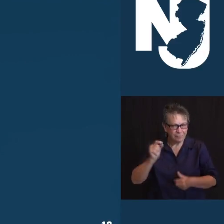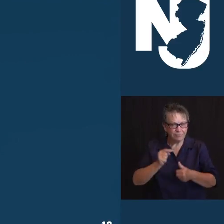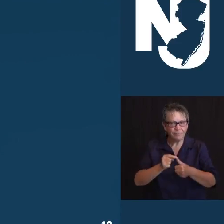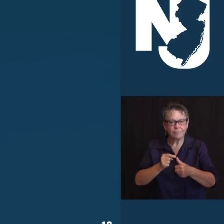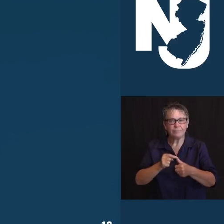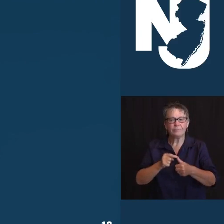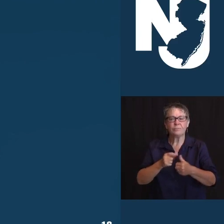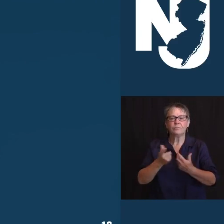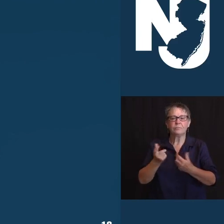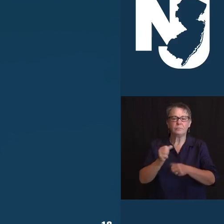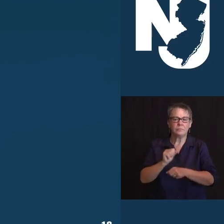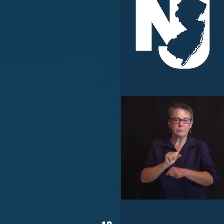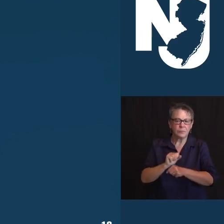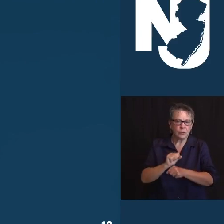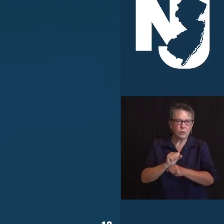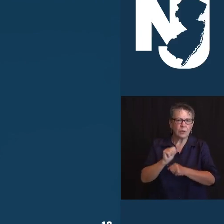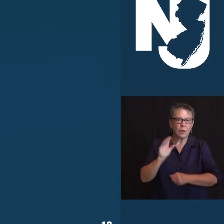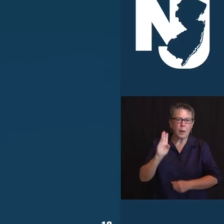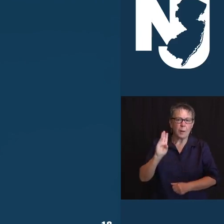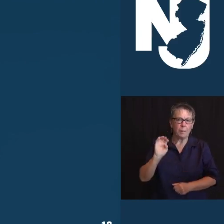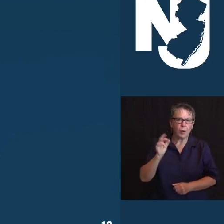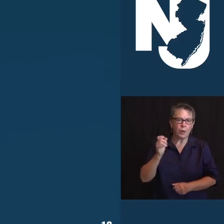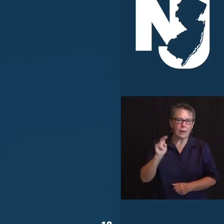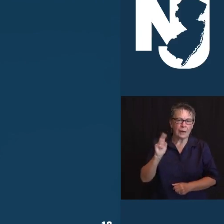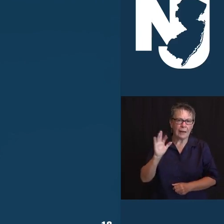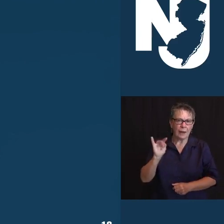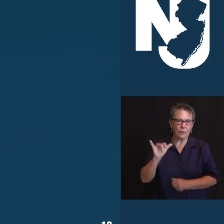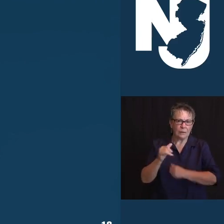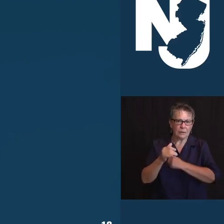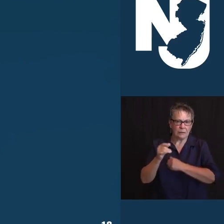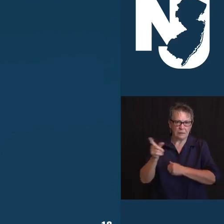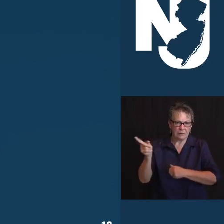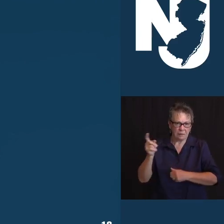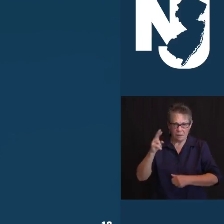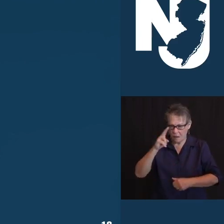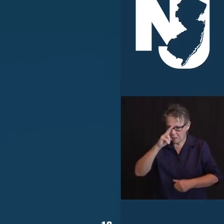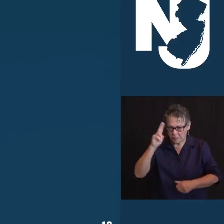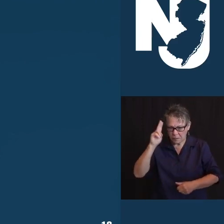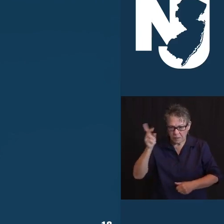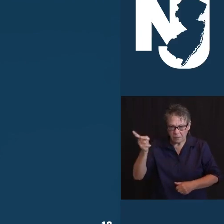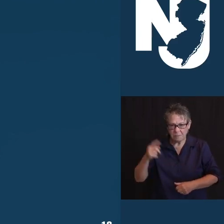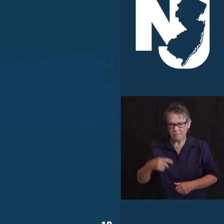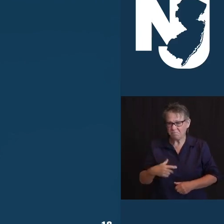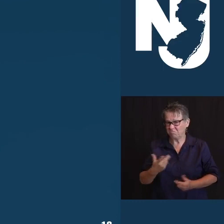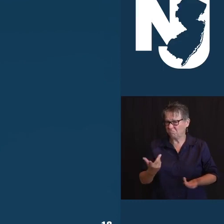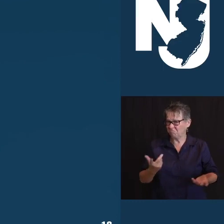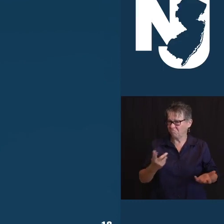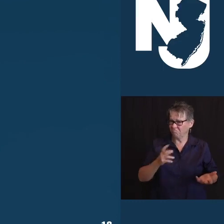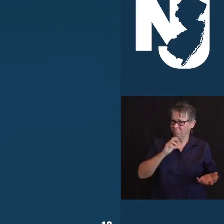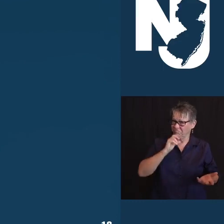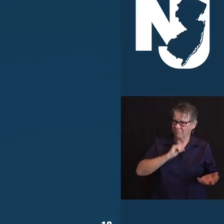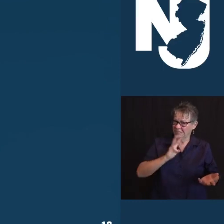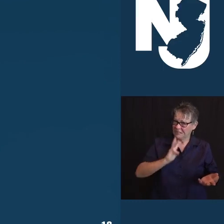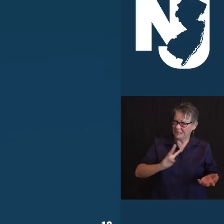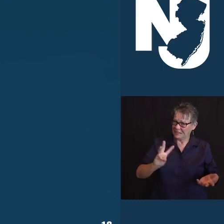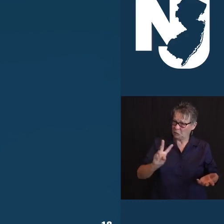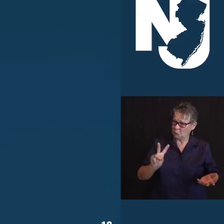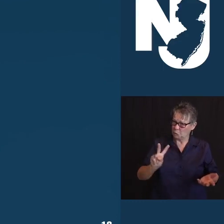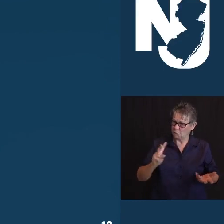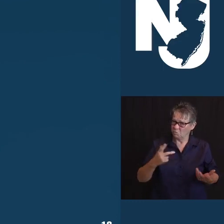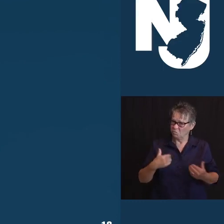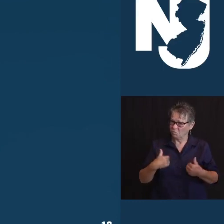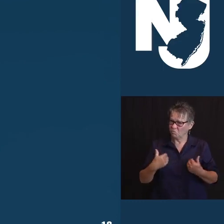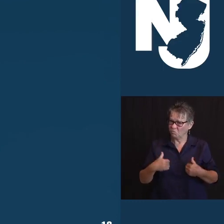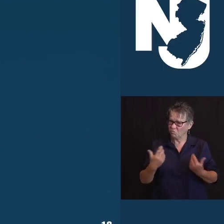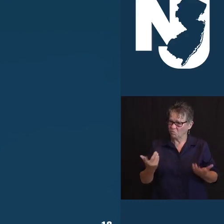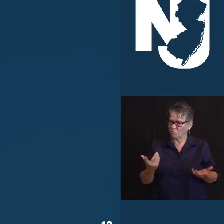in Bergen County. And Dr. Ferraris was only 62 years old. He was a proud native of the Philippines,